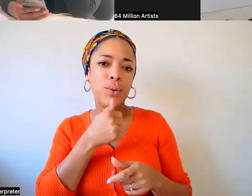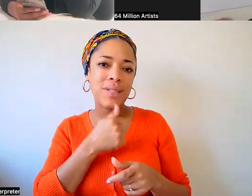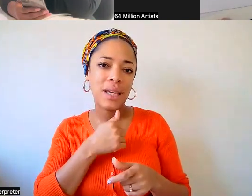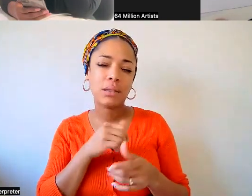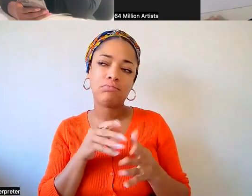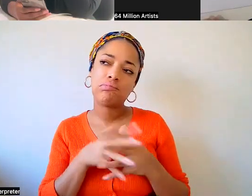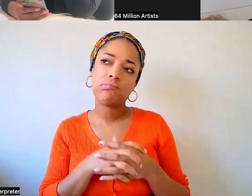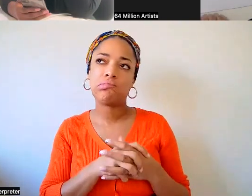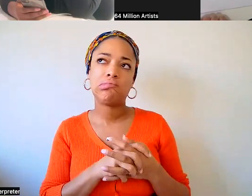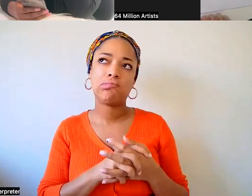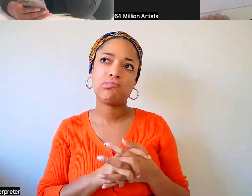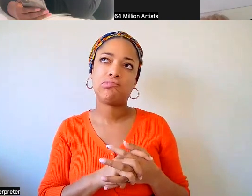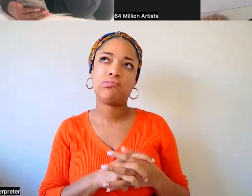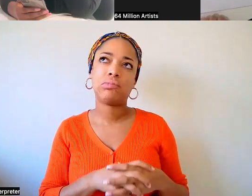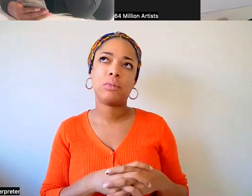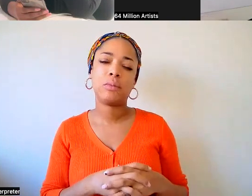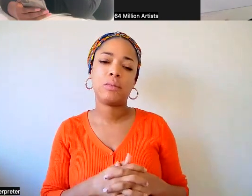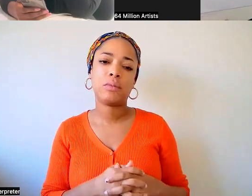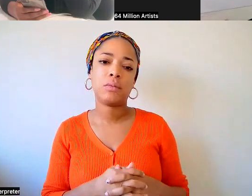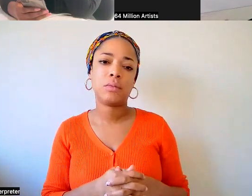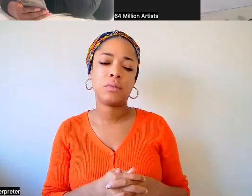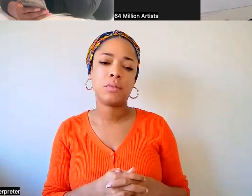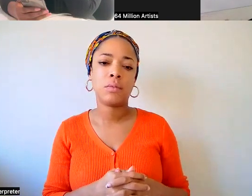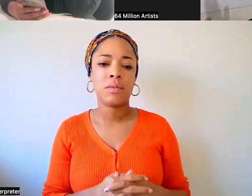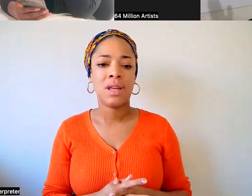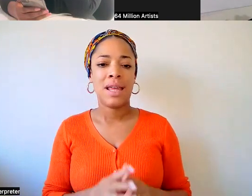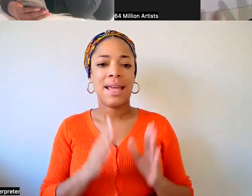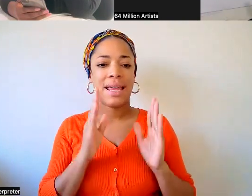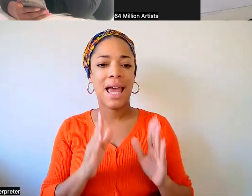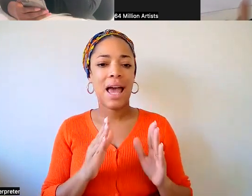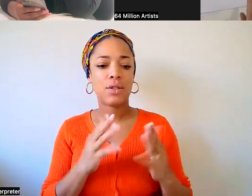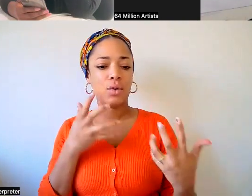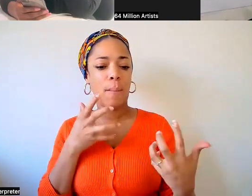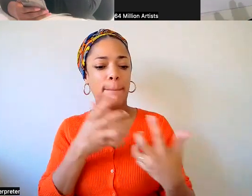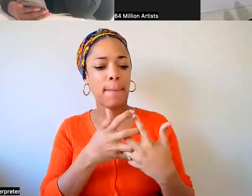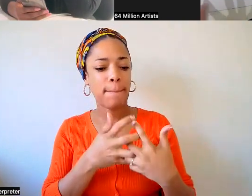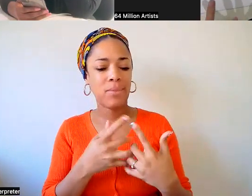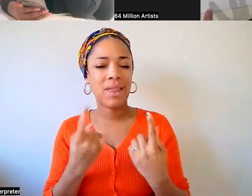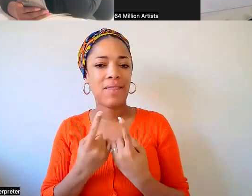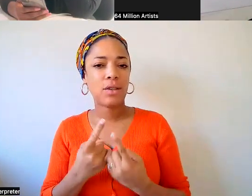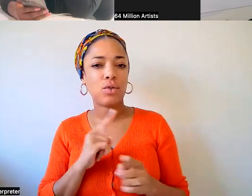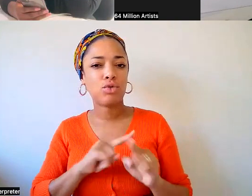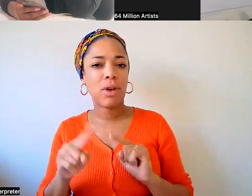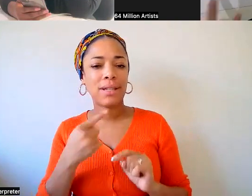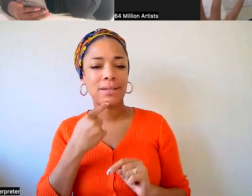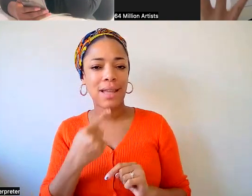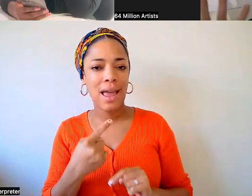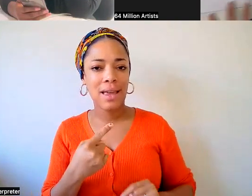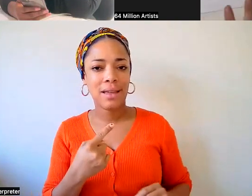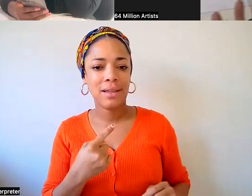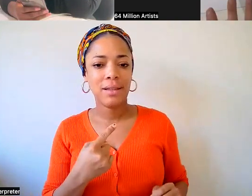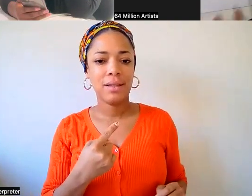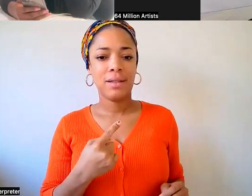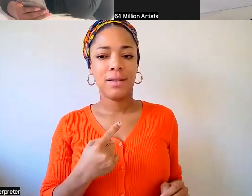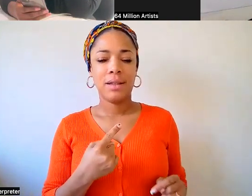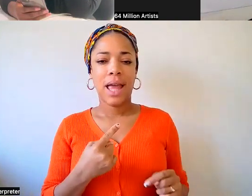bit difficult to say which is the most powerful. It has to fit the thing you're trying to say and fit the words that you're